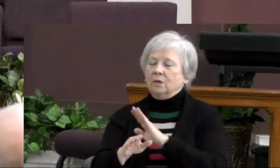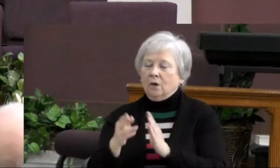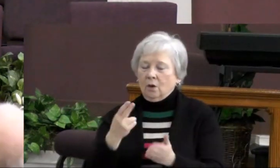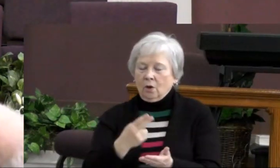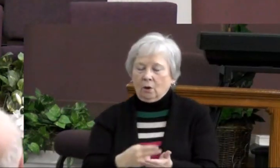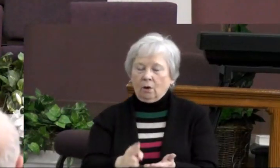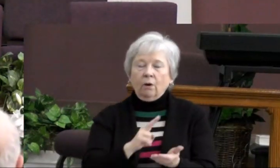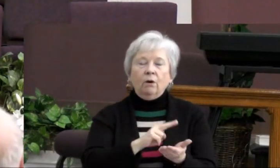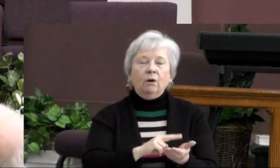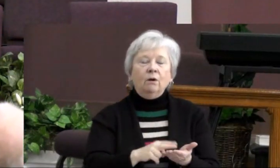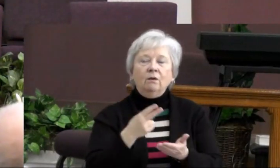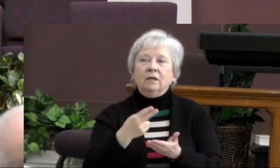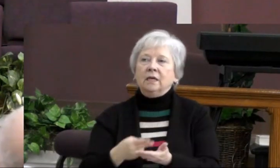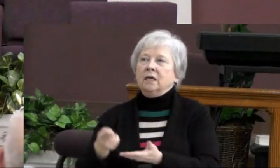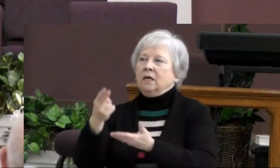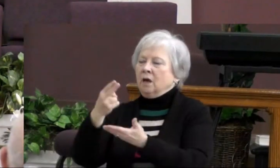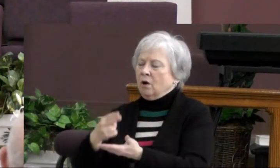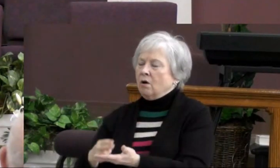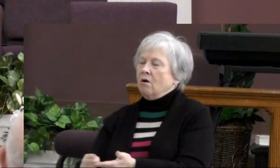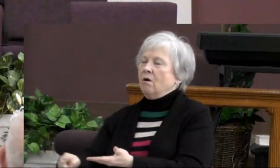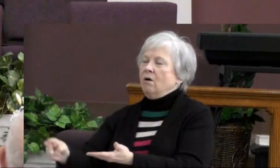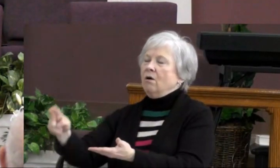holy, holy,